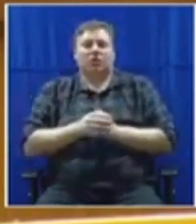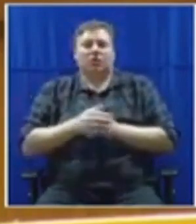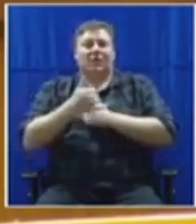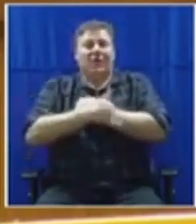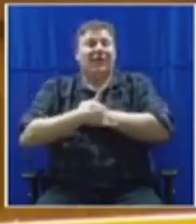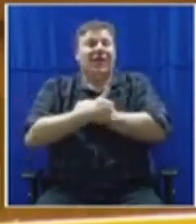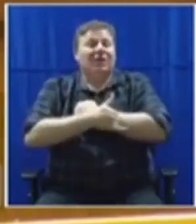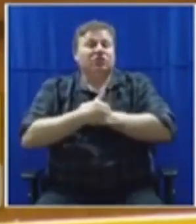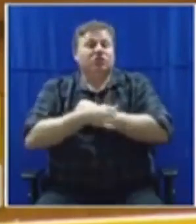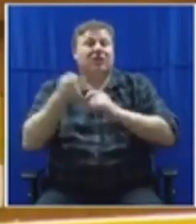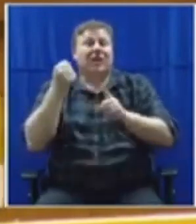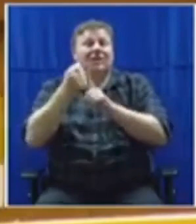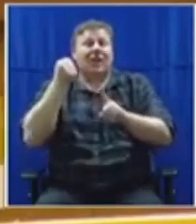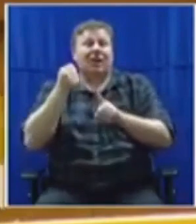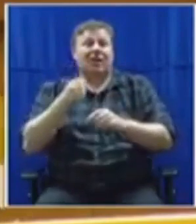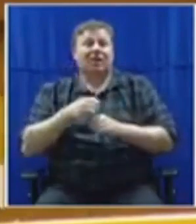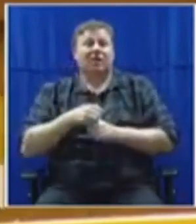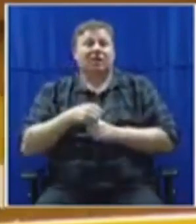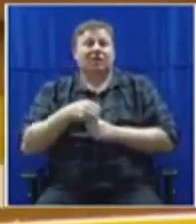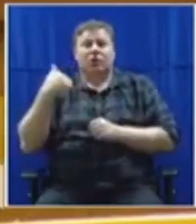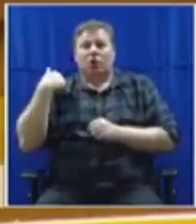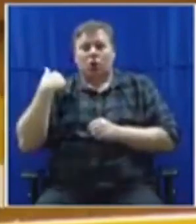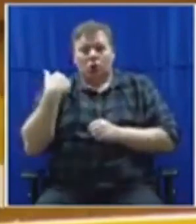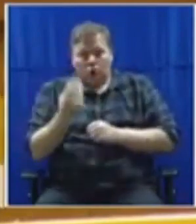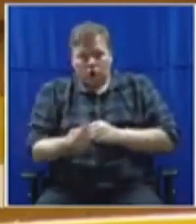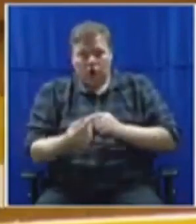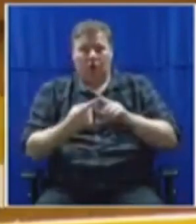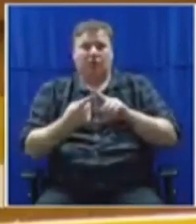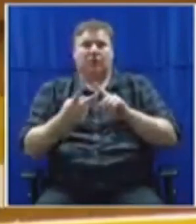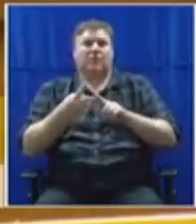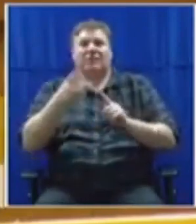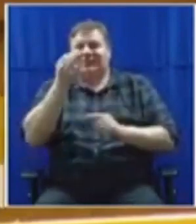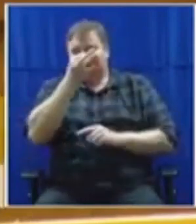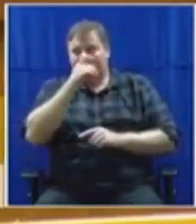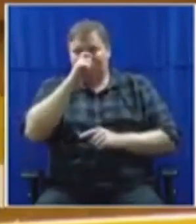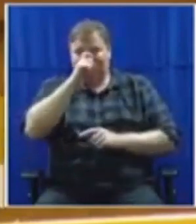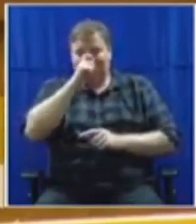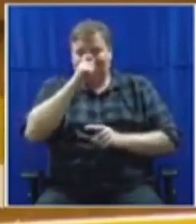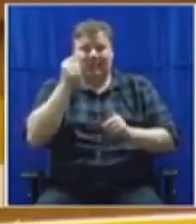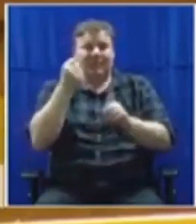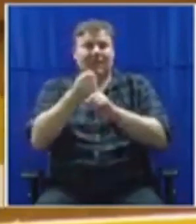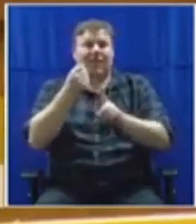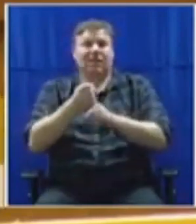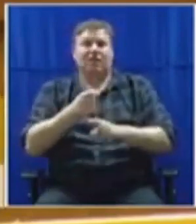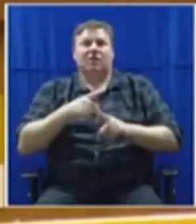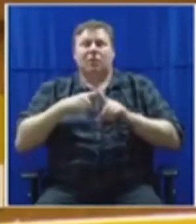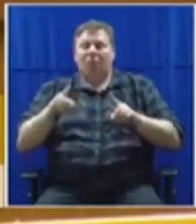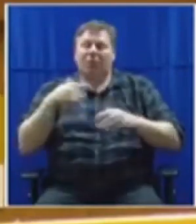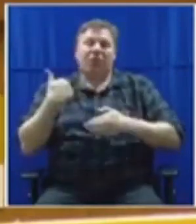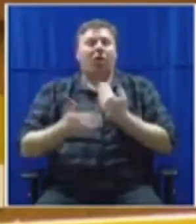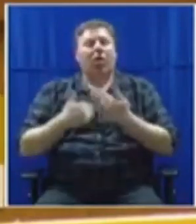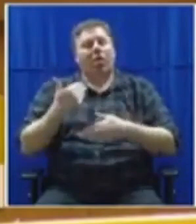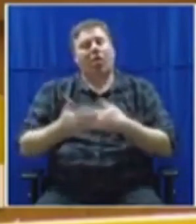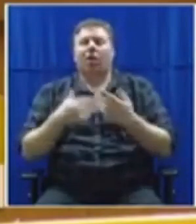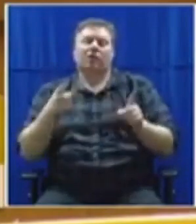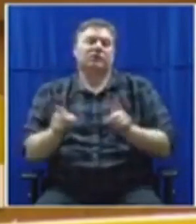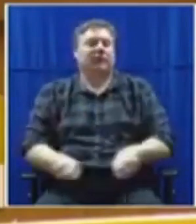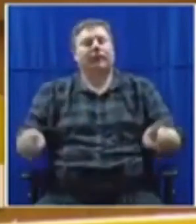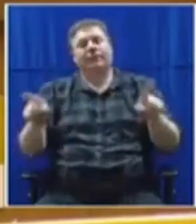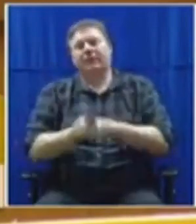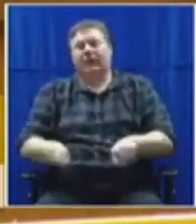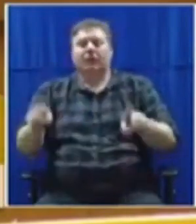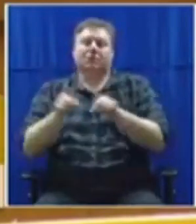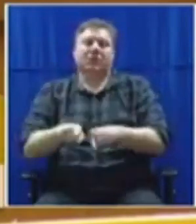girl child, our sisters are under attack. But this remains business as usual for the ruling